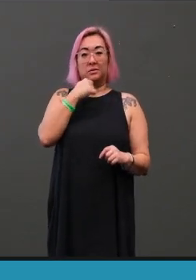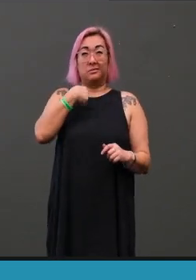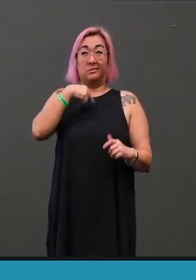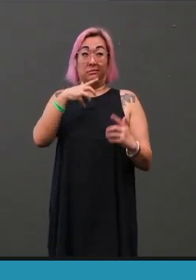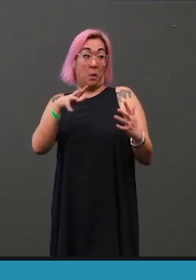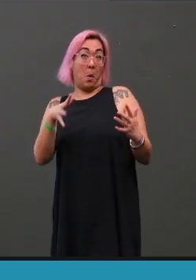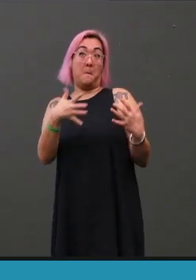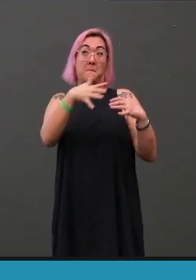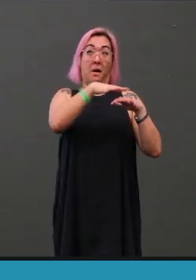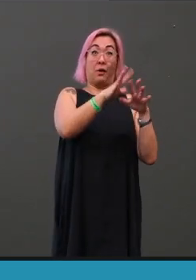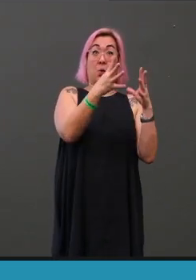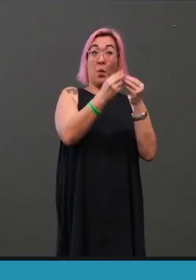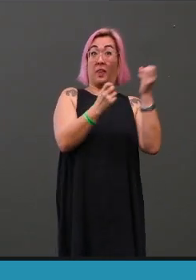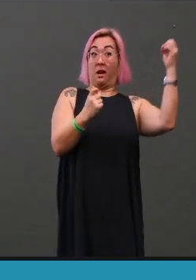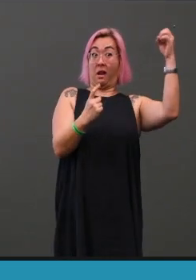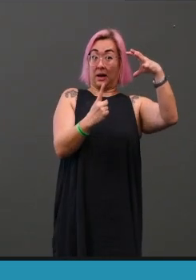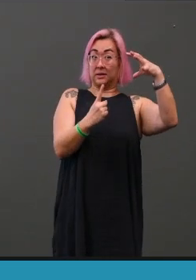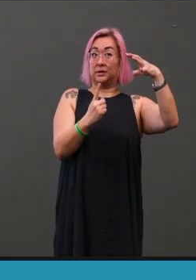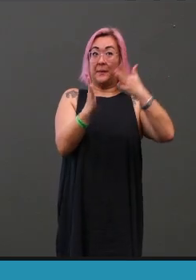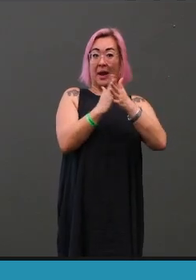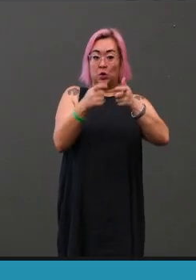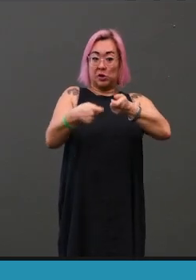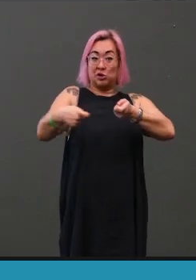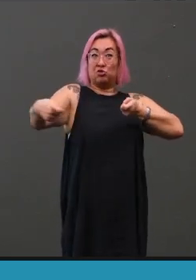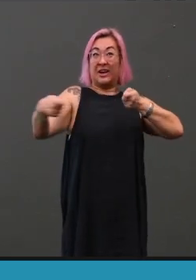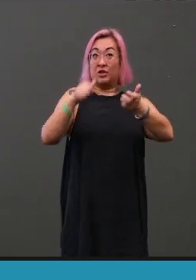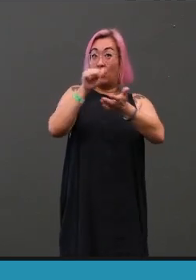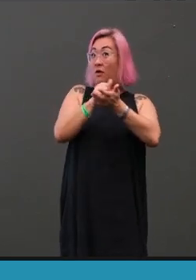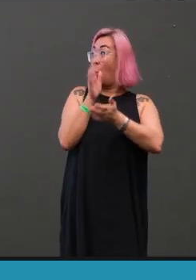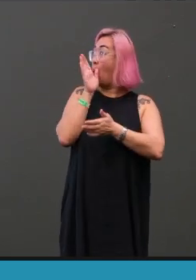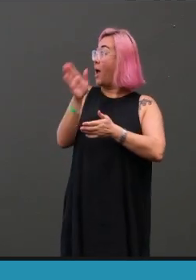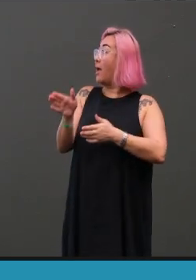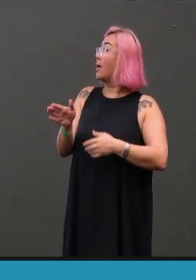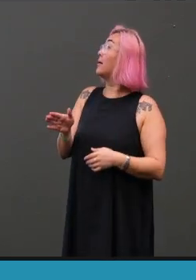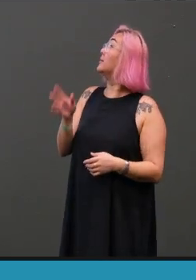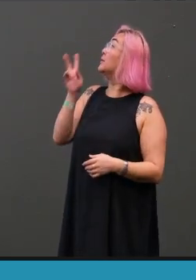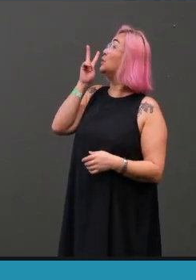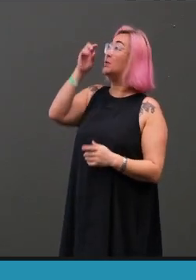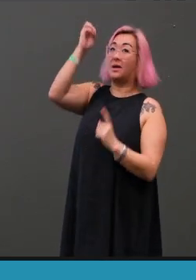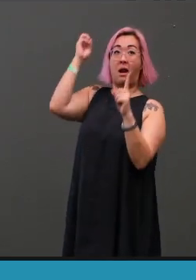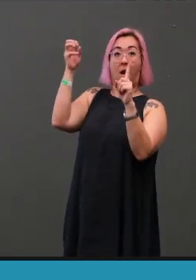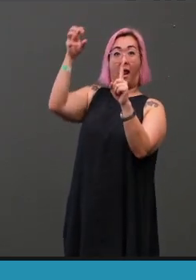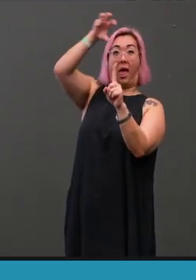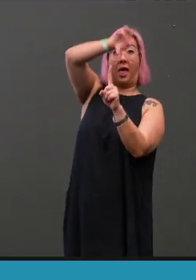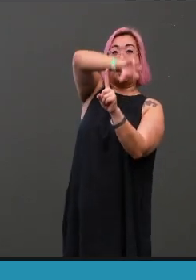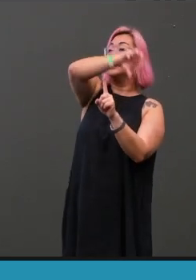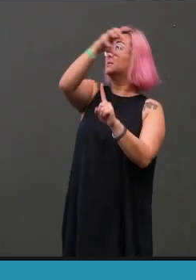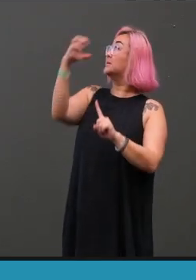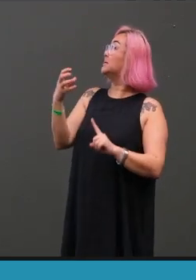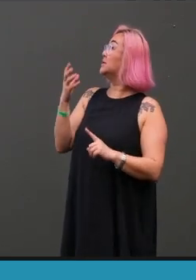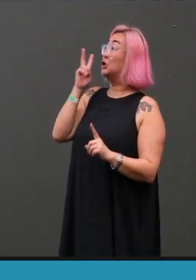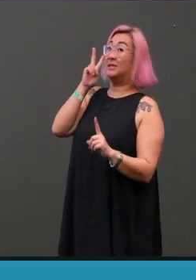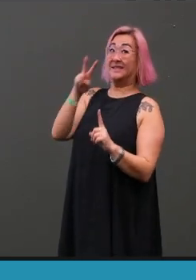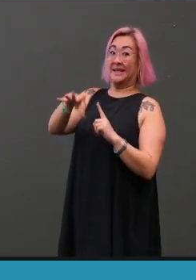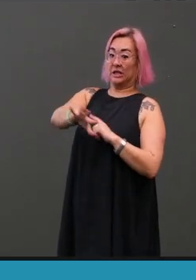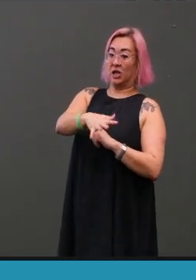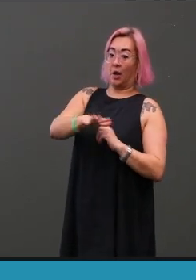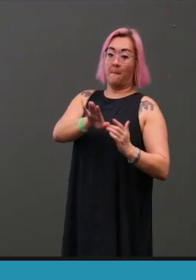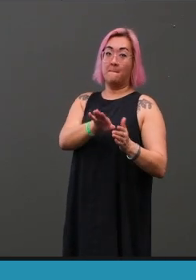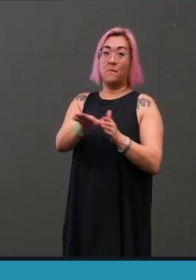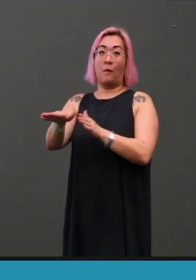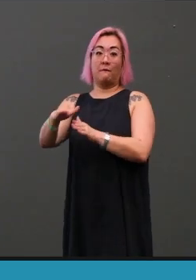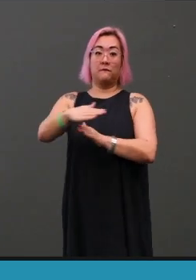have the same light moving overhead, and we have a second light actually coming in from the right as well. And note how the shadow moves with the